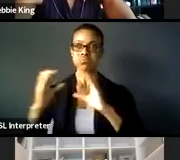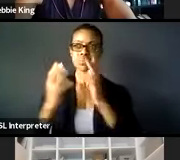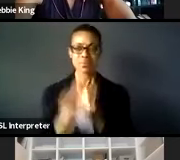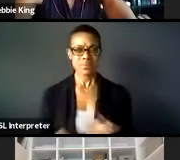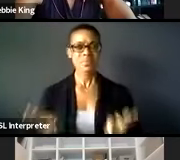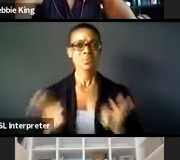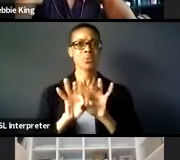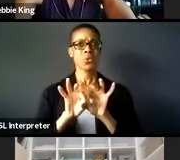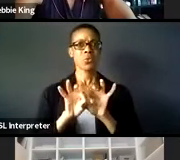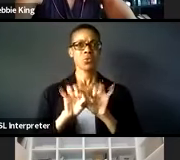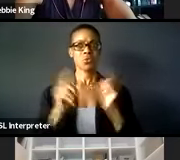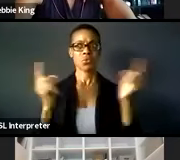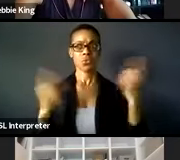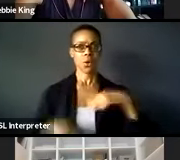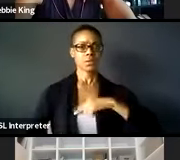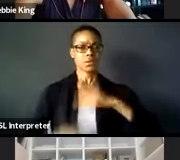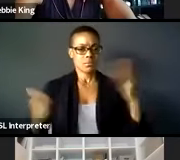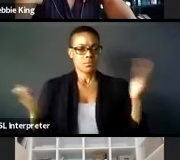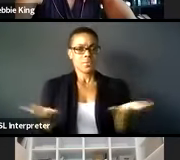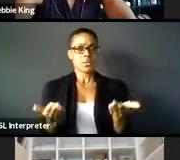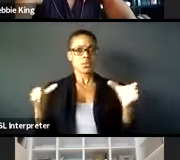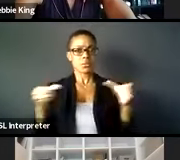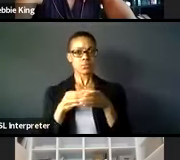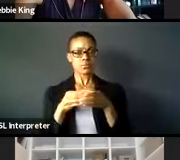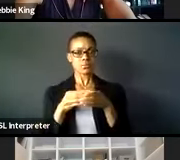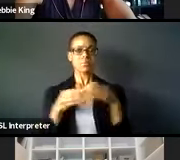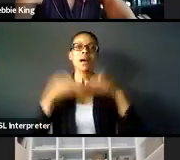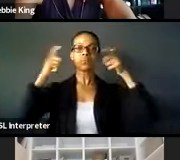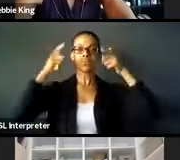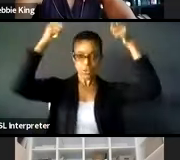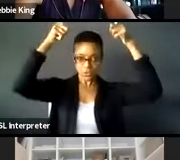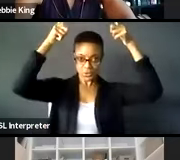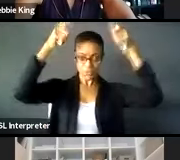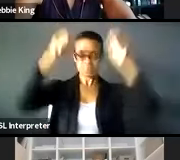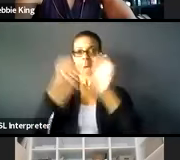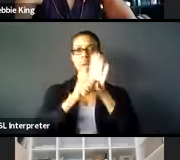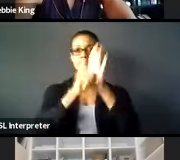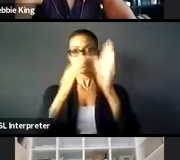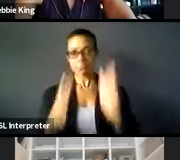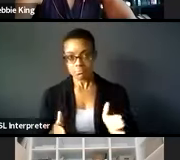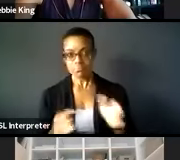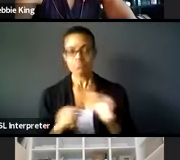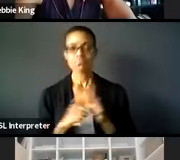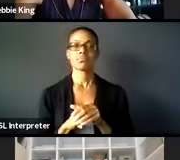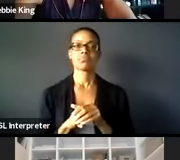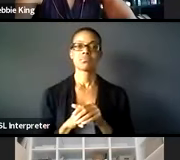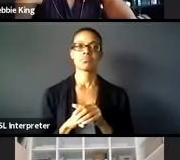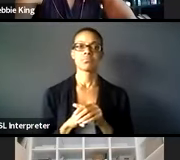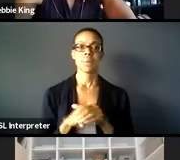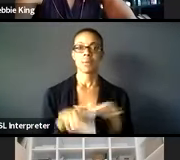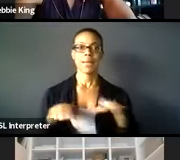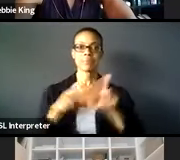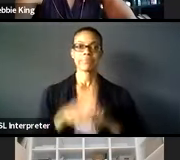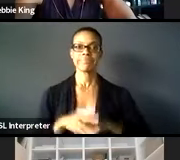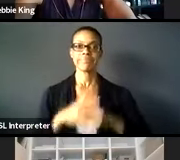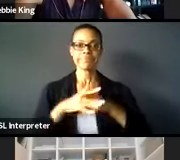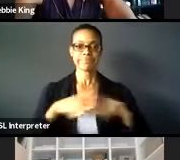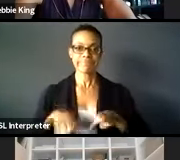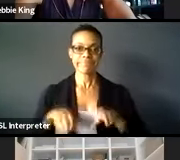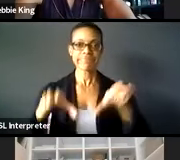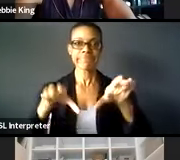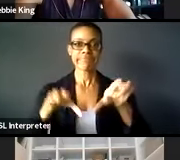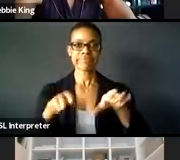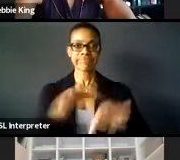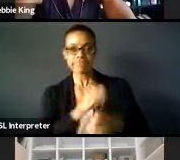of us to be here. I'm a chef. I'm an activist. I'm an activator. I am